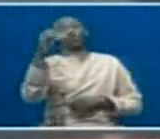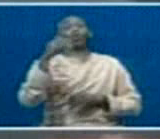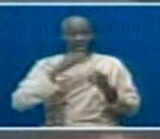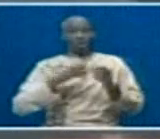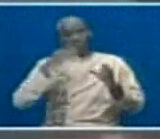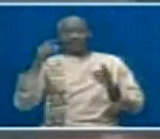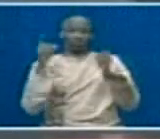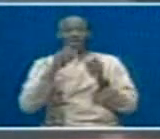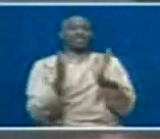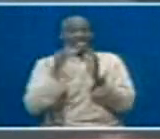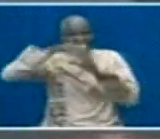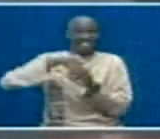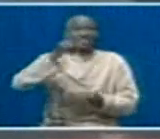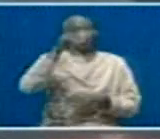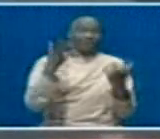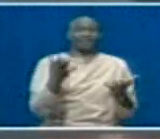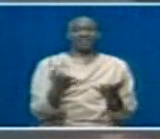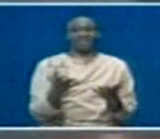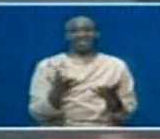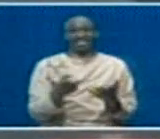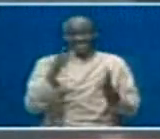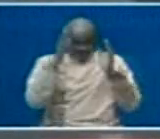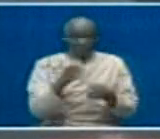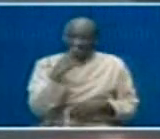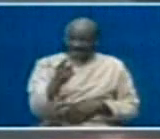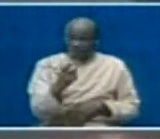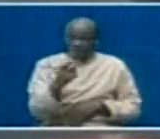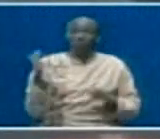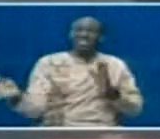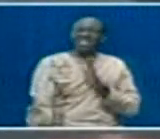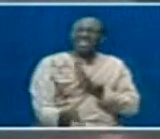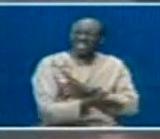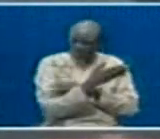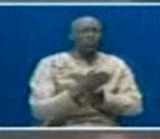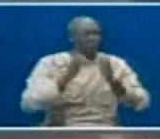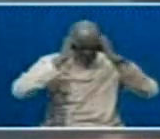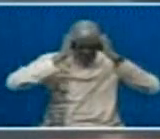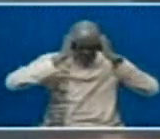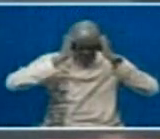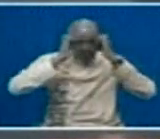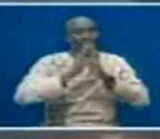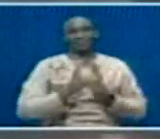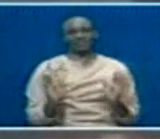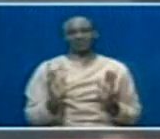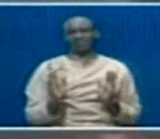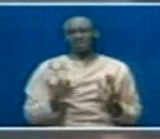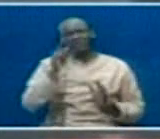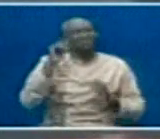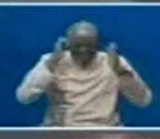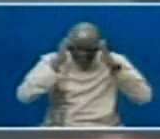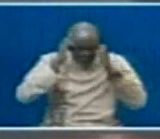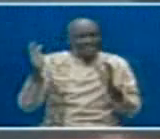of him. Definitely. The guy would sit, I'm telling you, all night reading. Hmm. Now, how do you read all